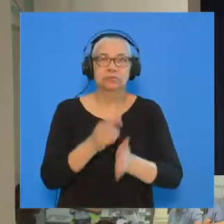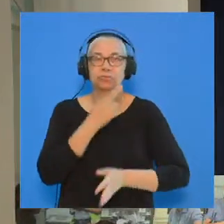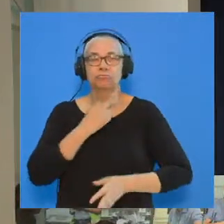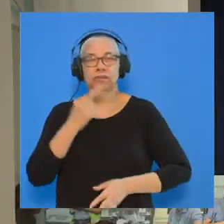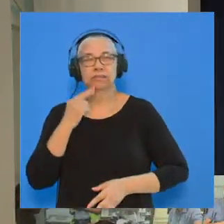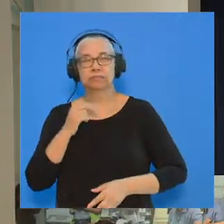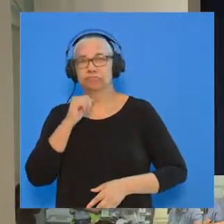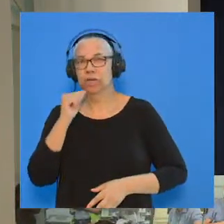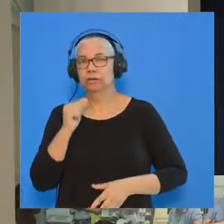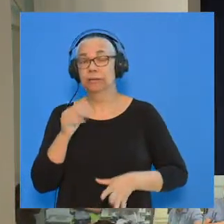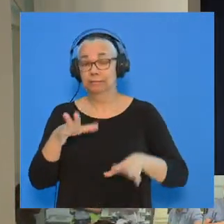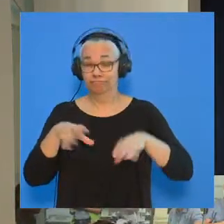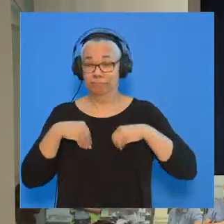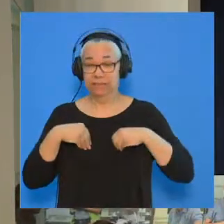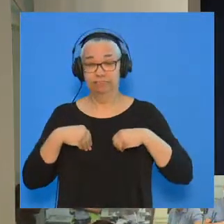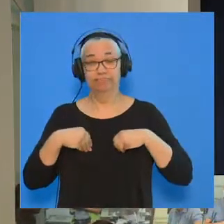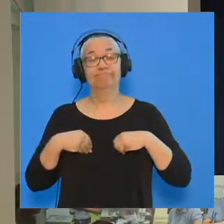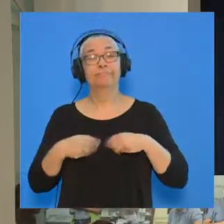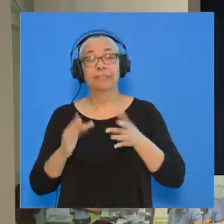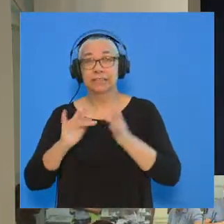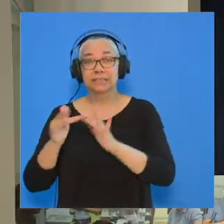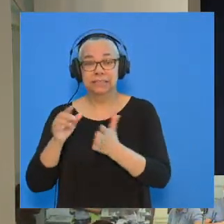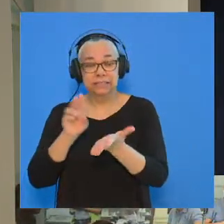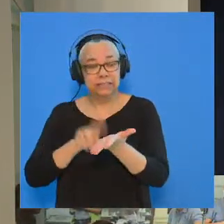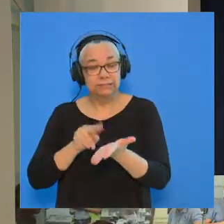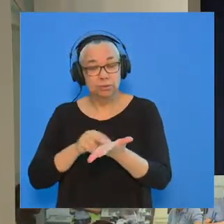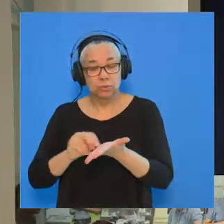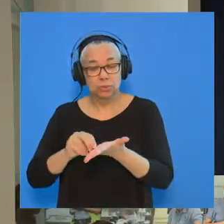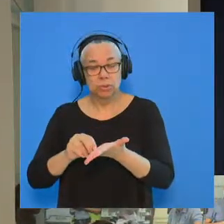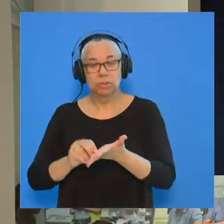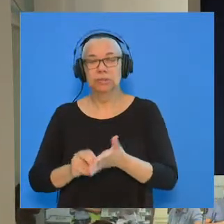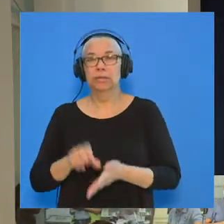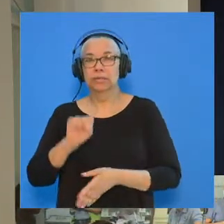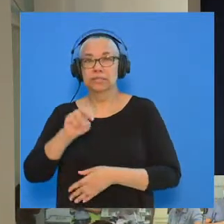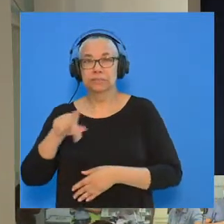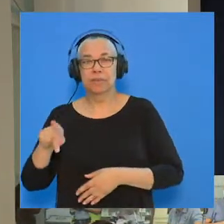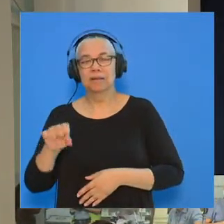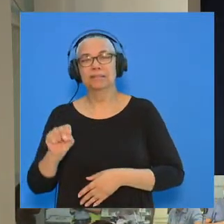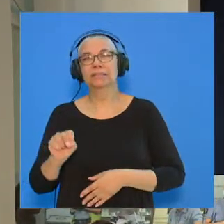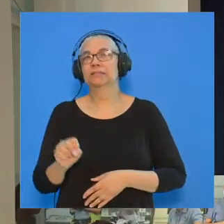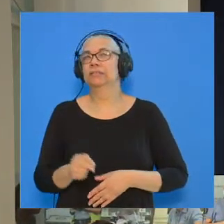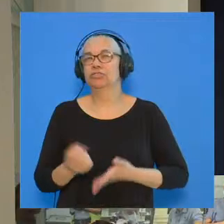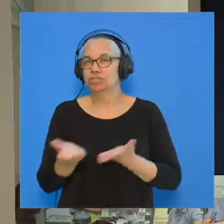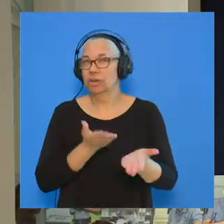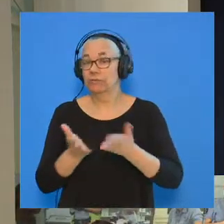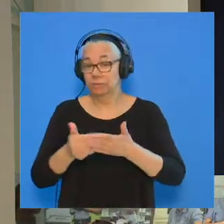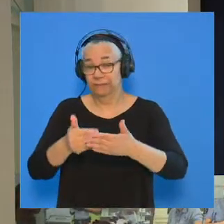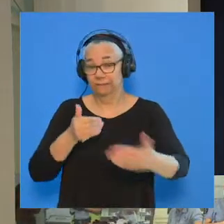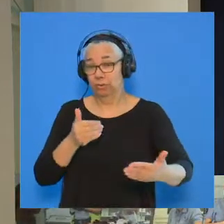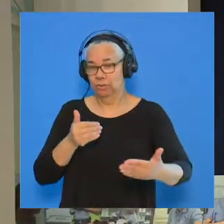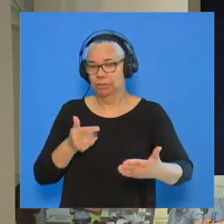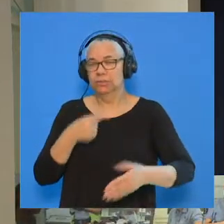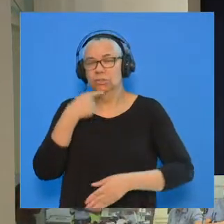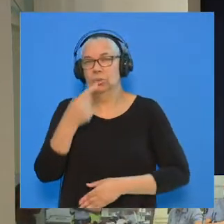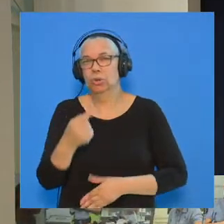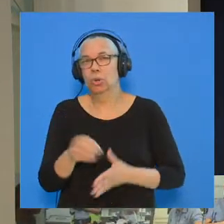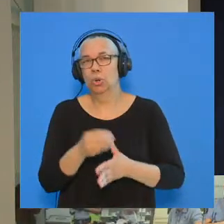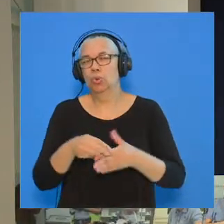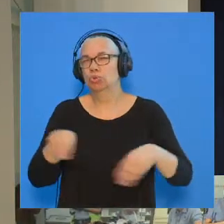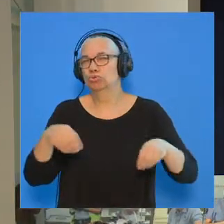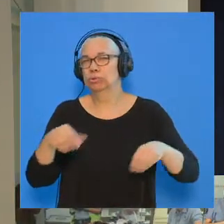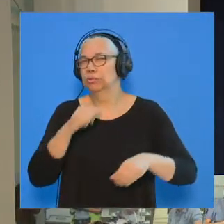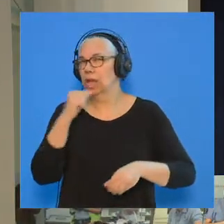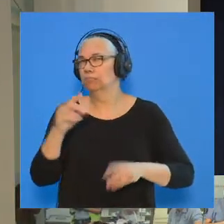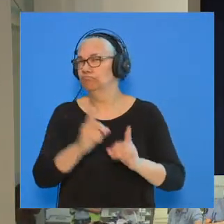info, spas offering services prior to today that they shouldn't, or stores not following social distancing rules? And what's the most